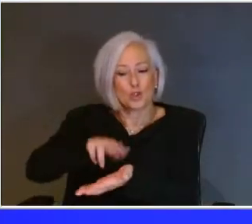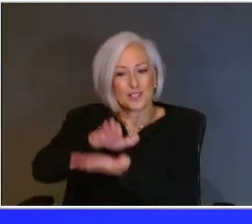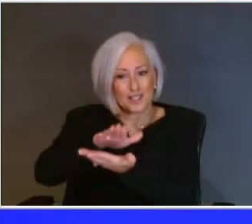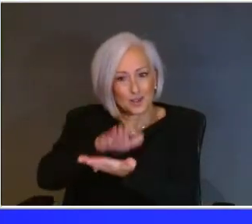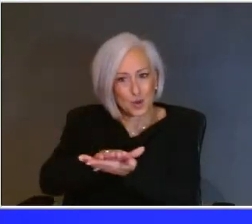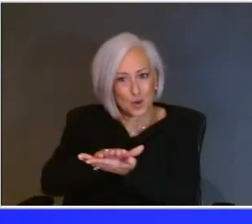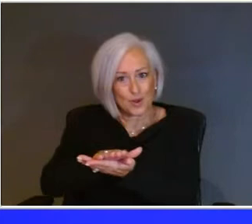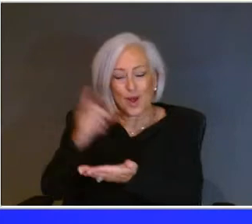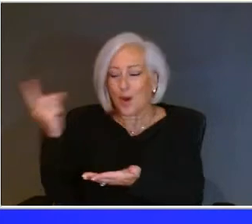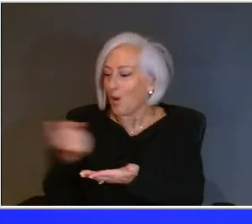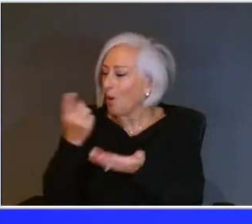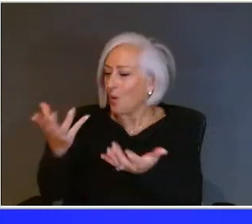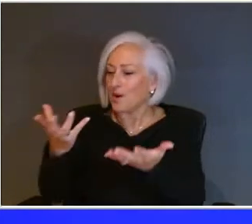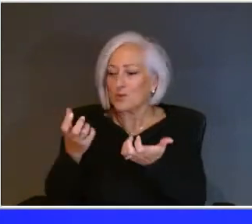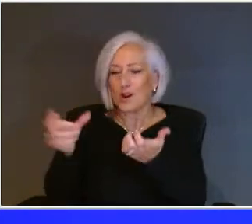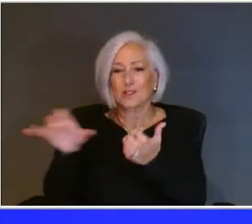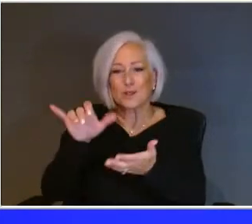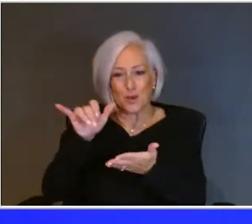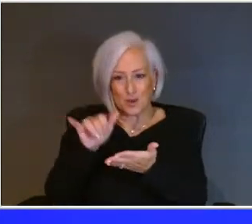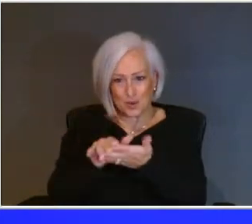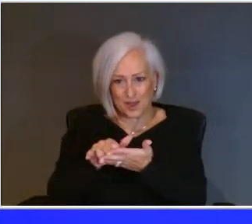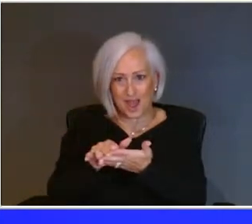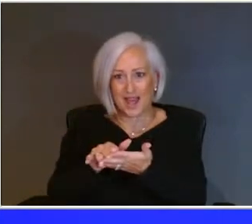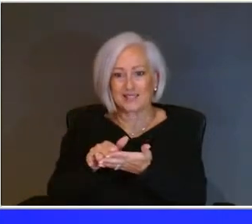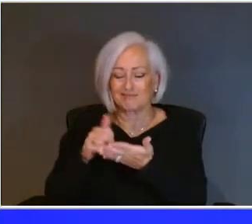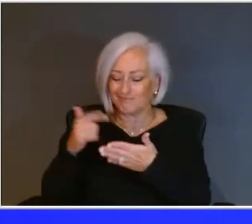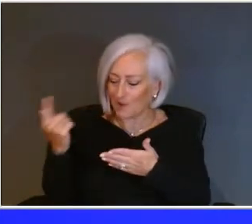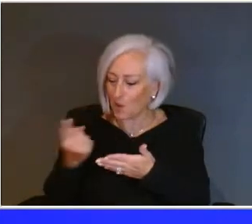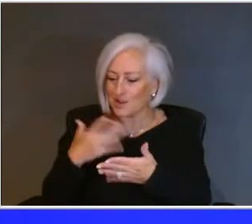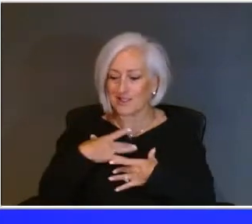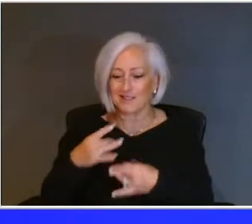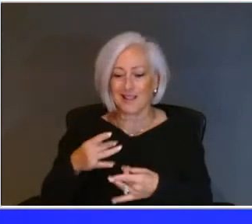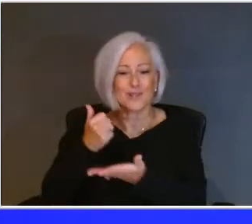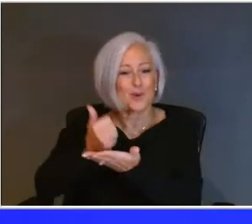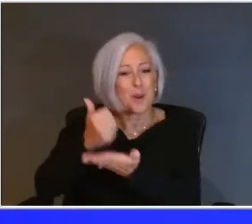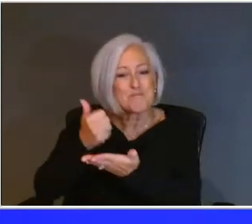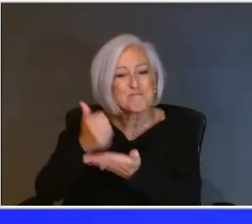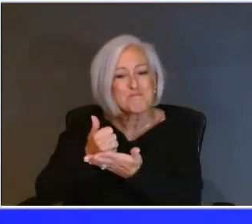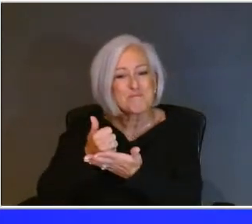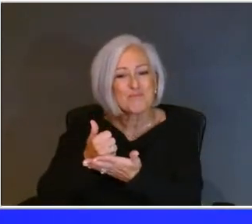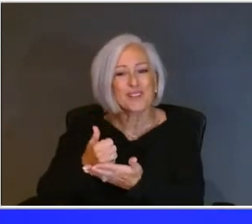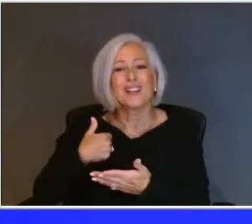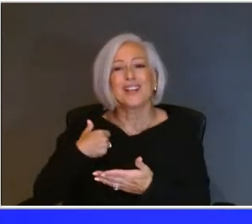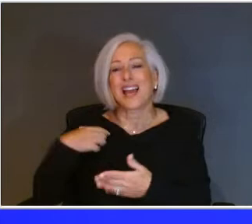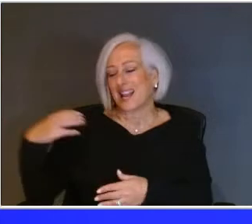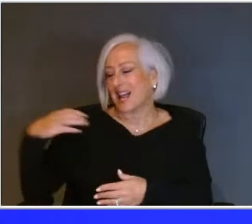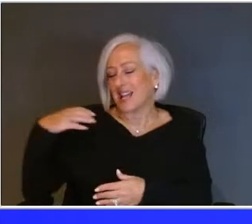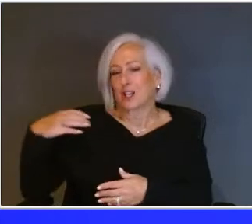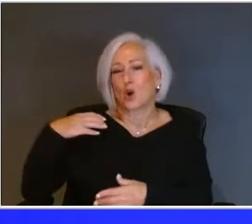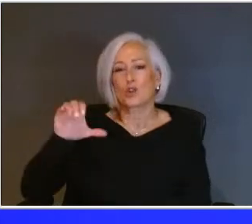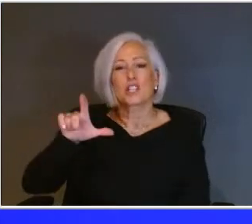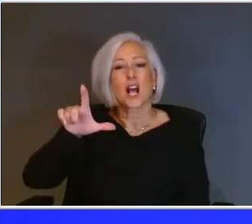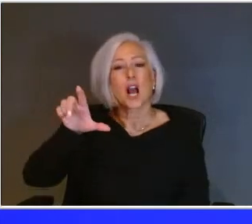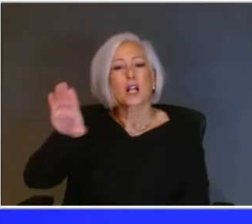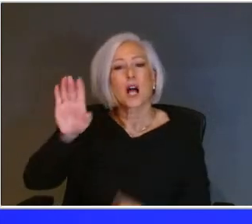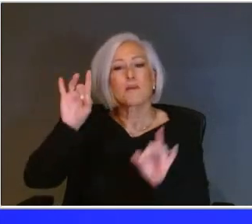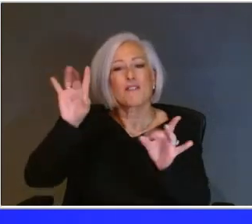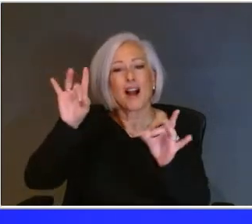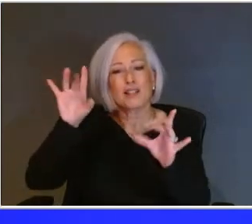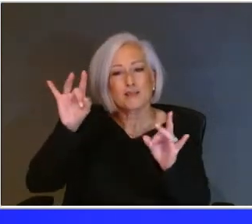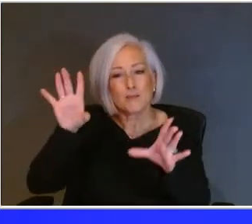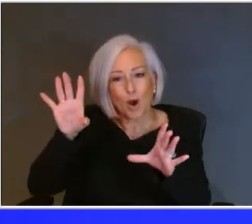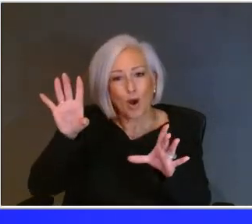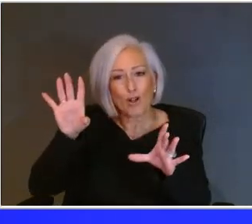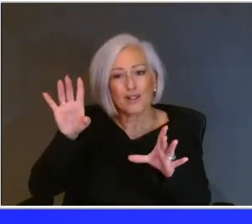been a helper and all that. I also am coaching a club volleyball team, and so I like to